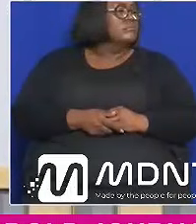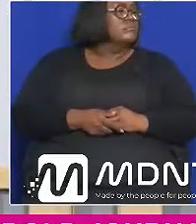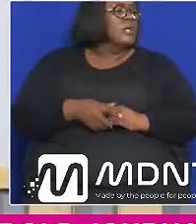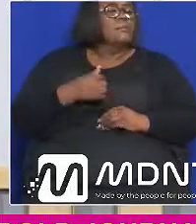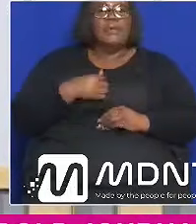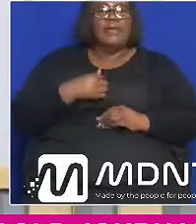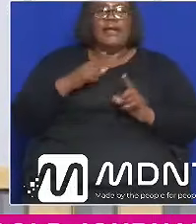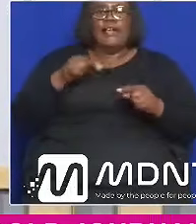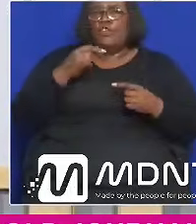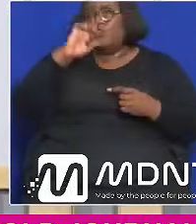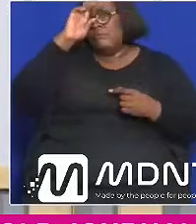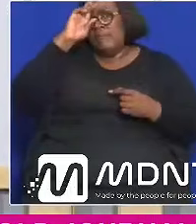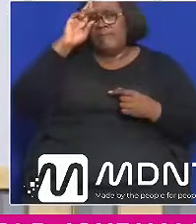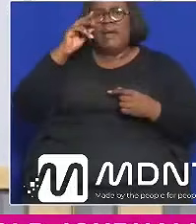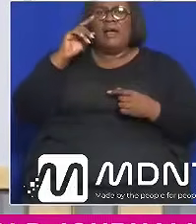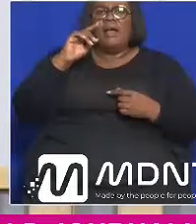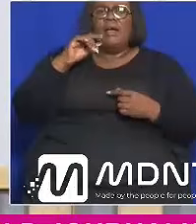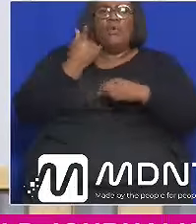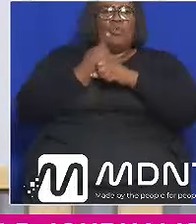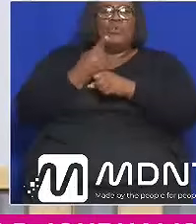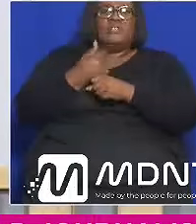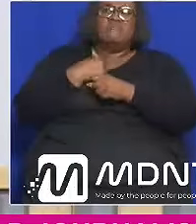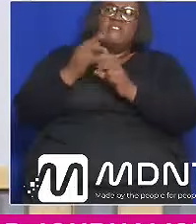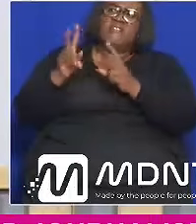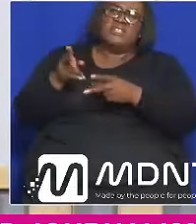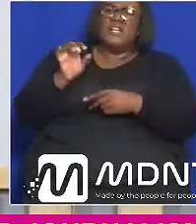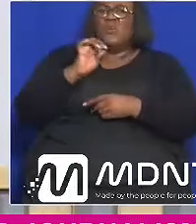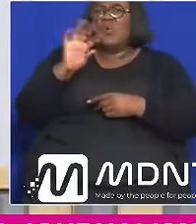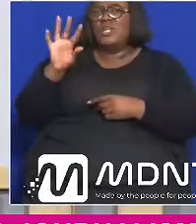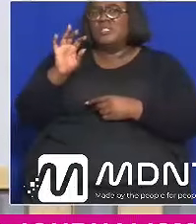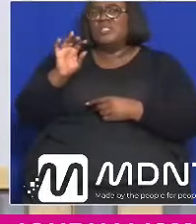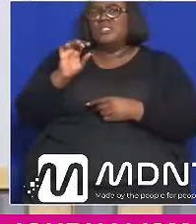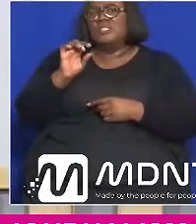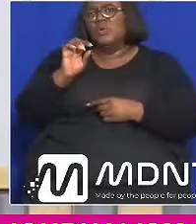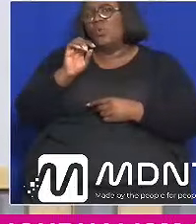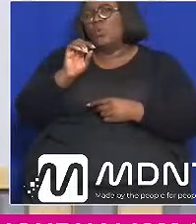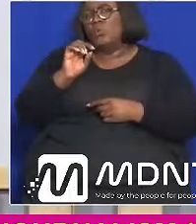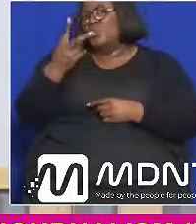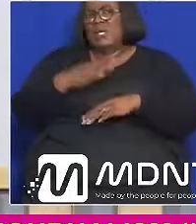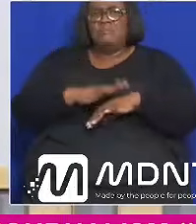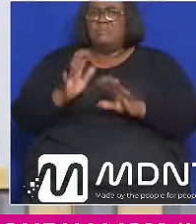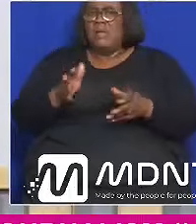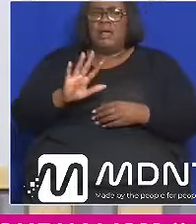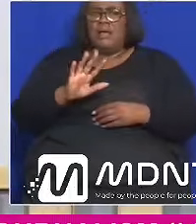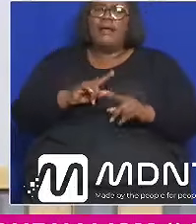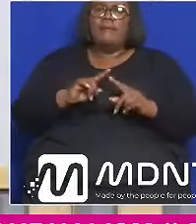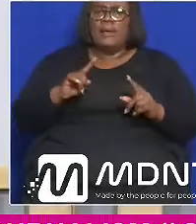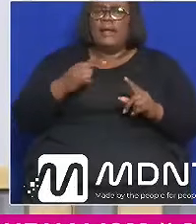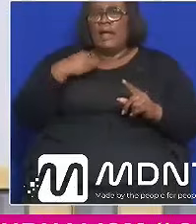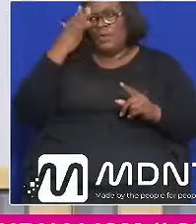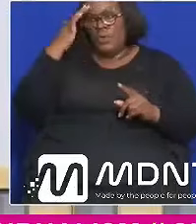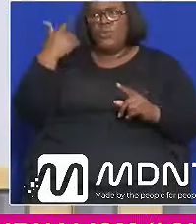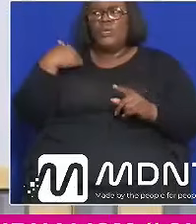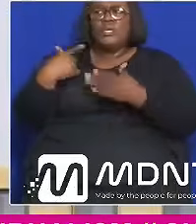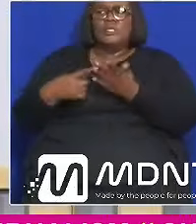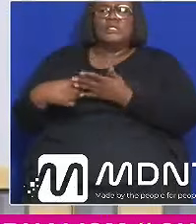Mr. Mutsumi once or twice. But what I know is that we were discussing about the loan. So, but that day, when it was about